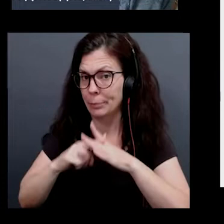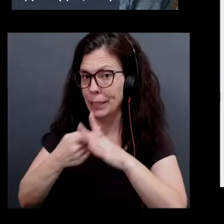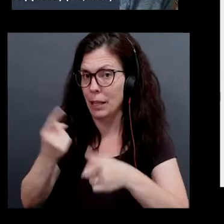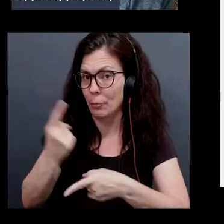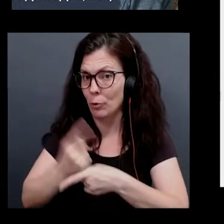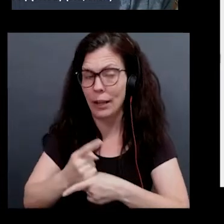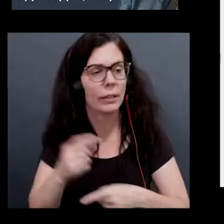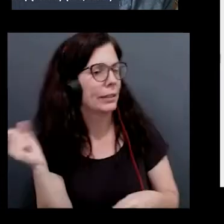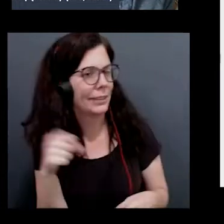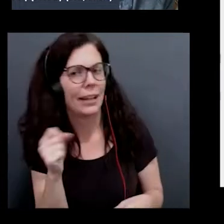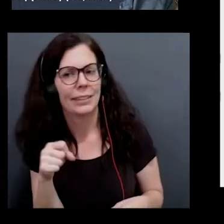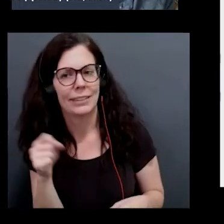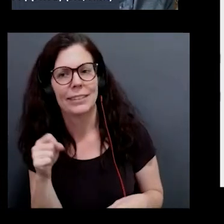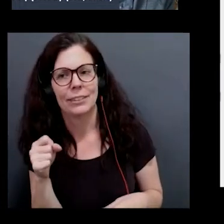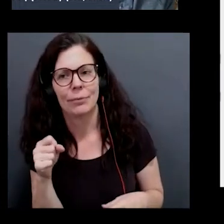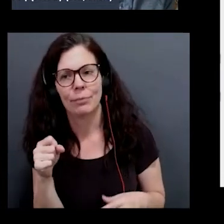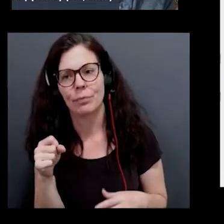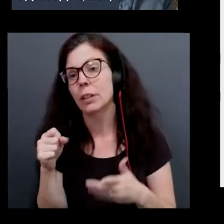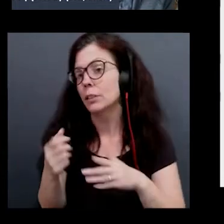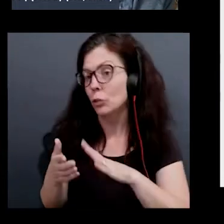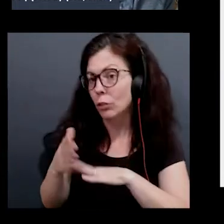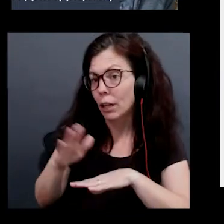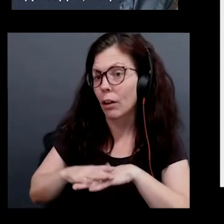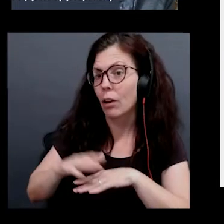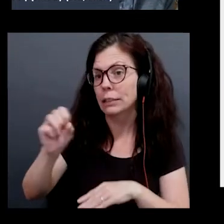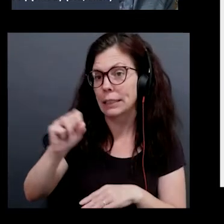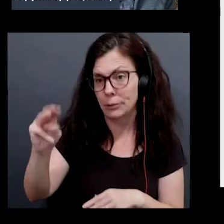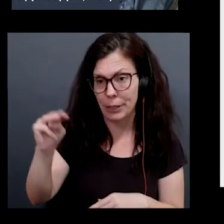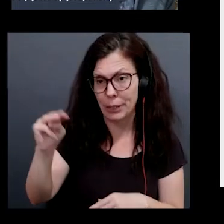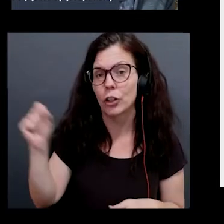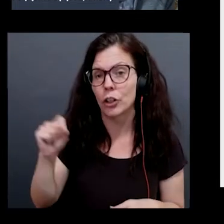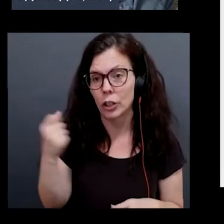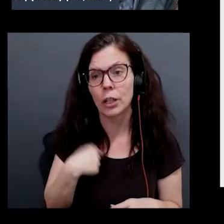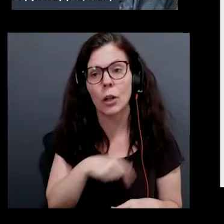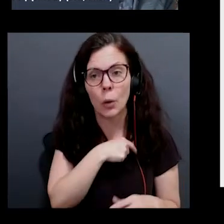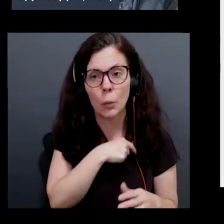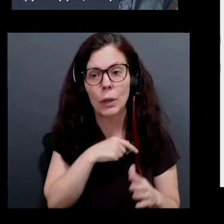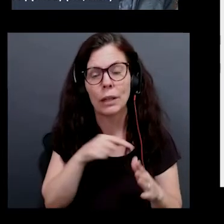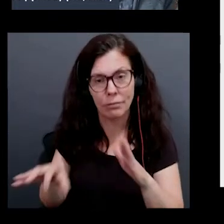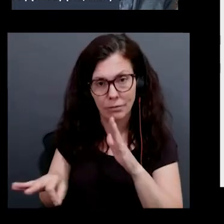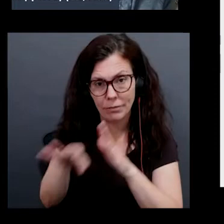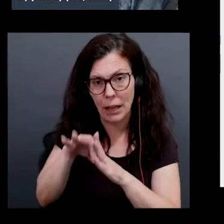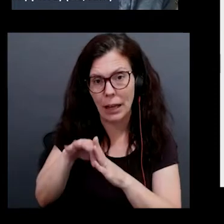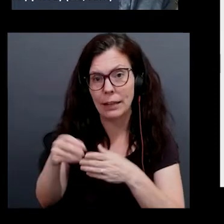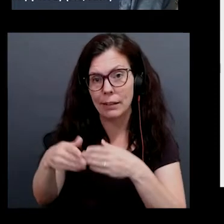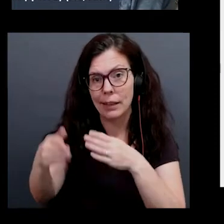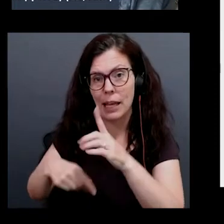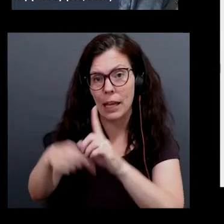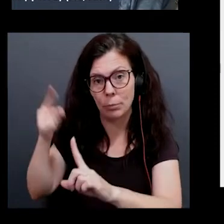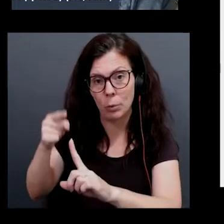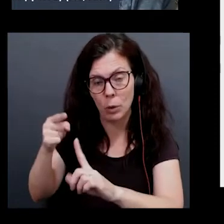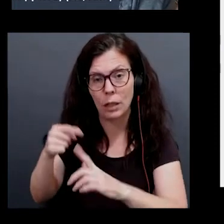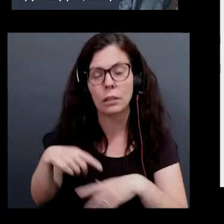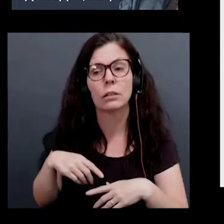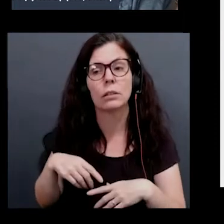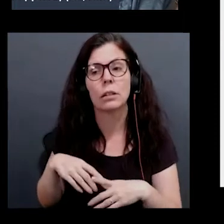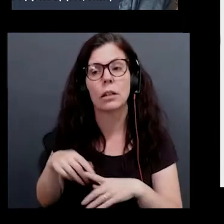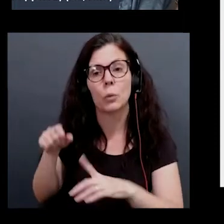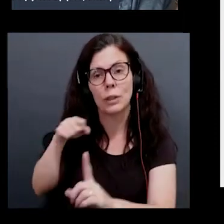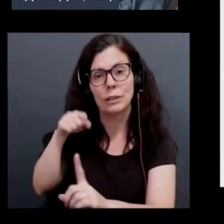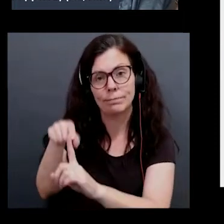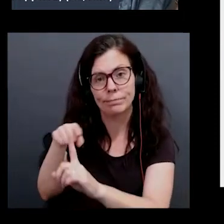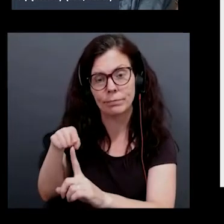So yeah. So it's running on SageMaker, and we're finding the endpoint and hitting it with our